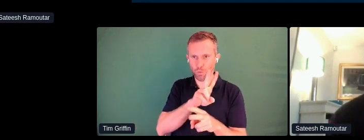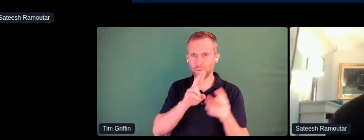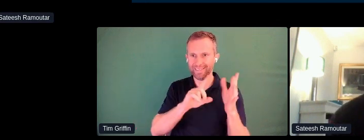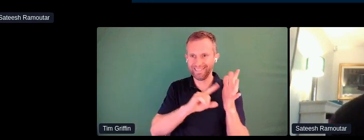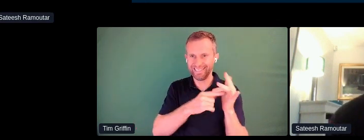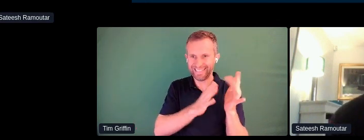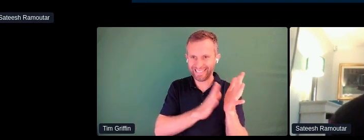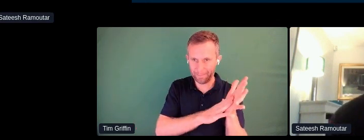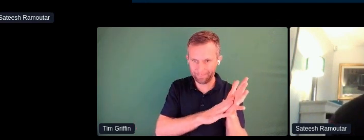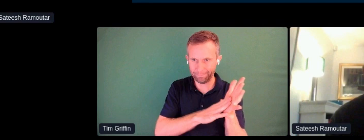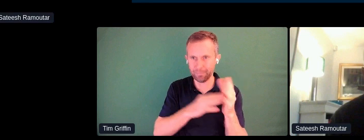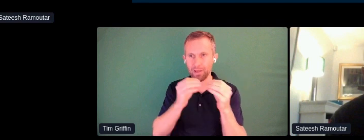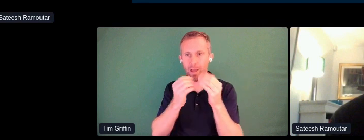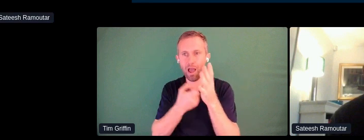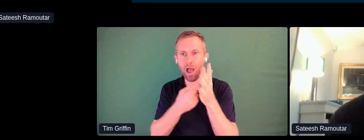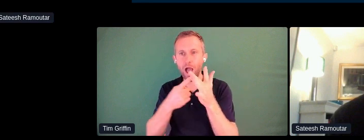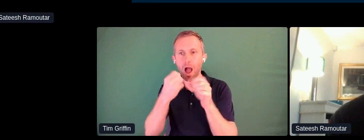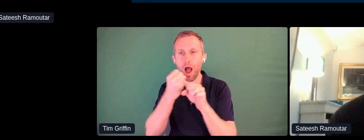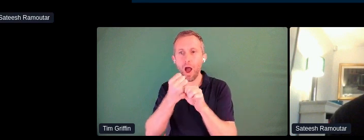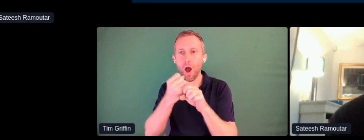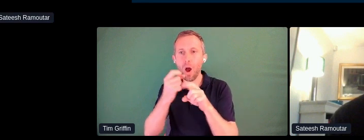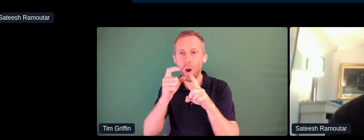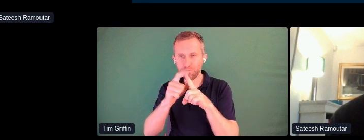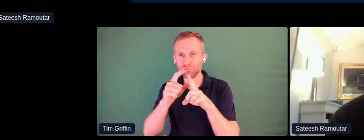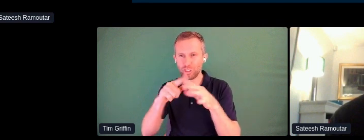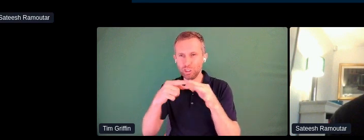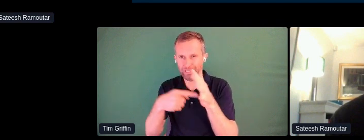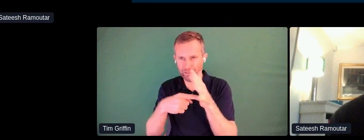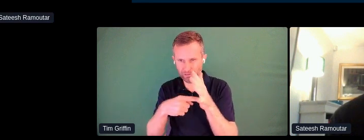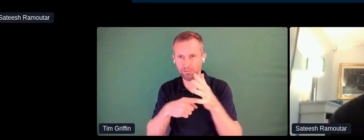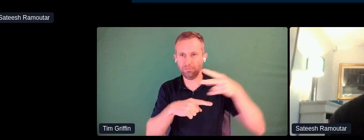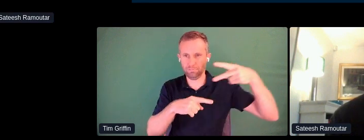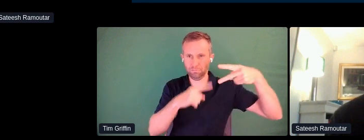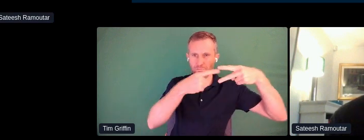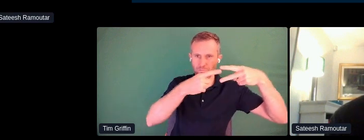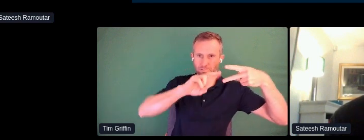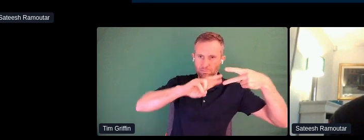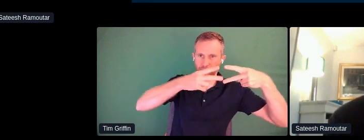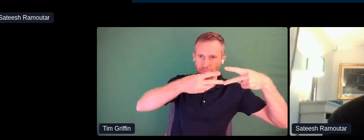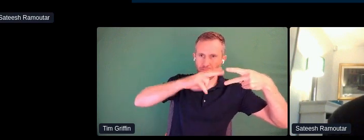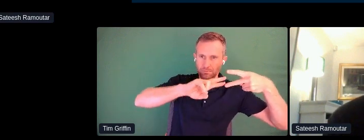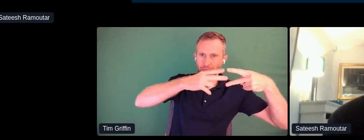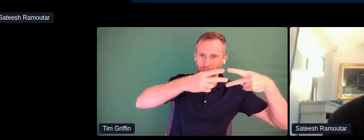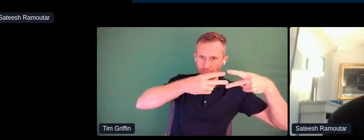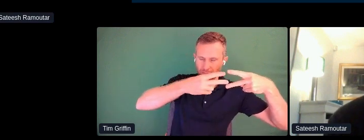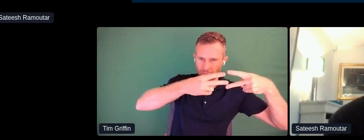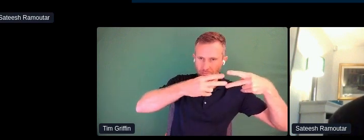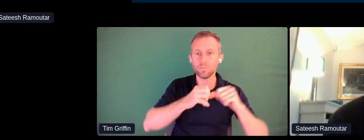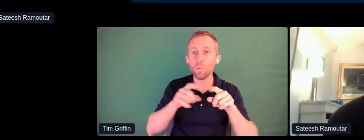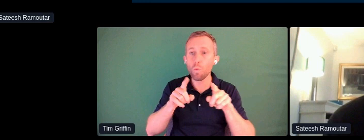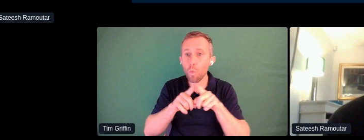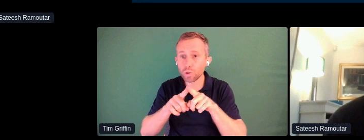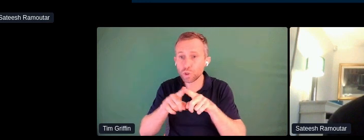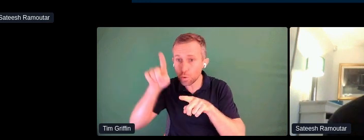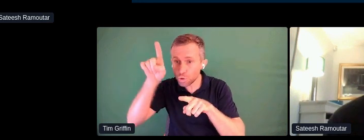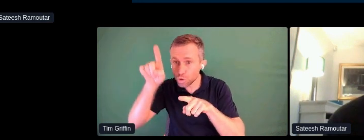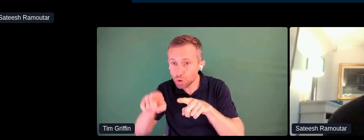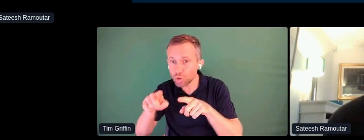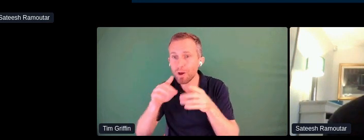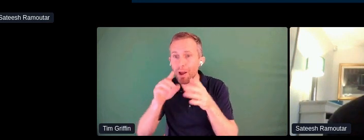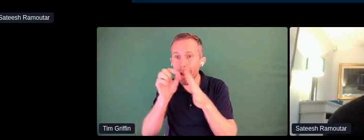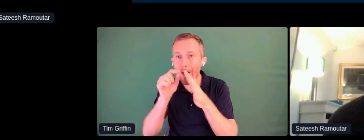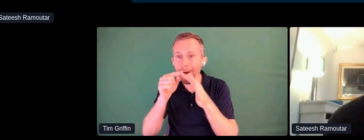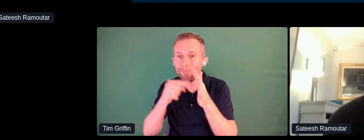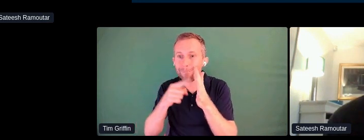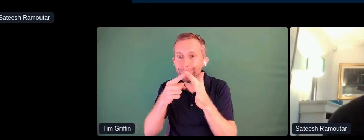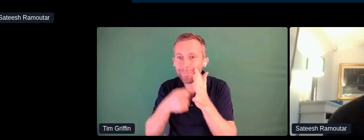minutes and Bridget will do the second 15 minutes. Along with me on this call are my colleagues, Peter Ashall and Richard Ashall,